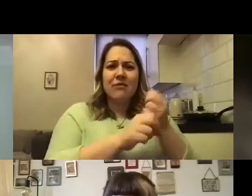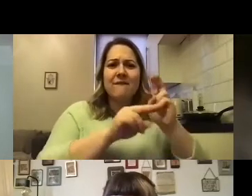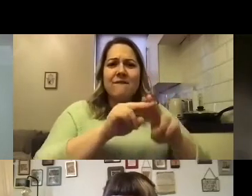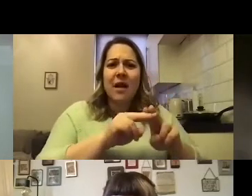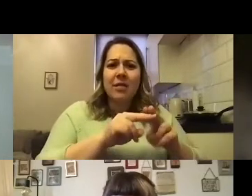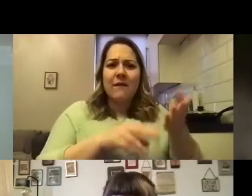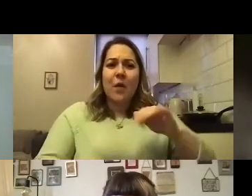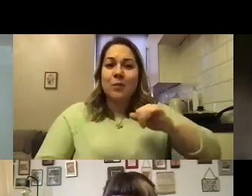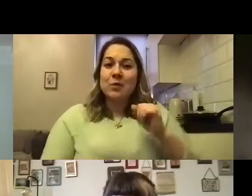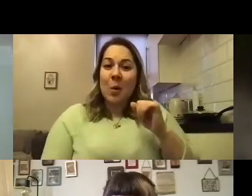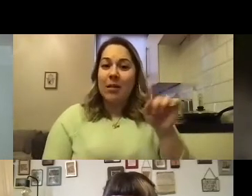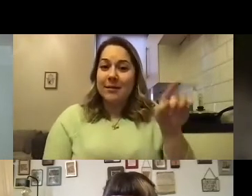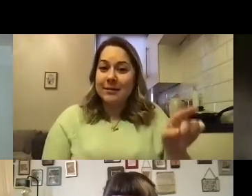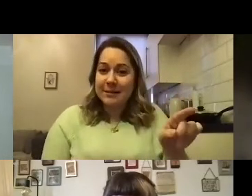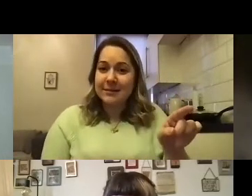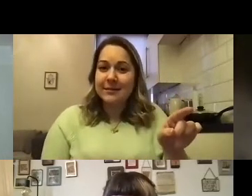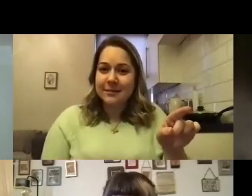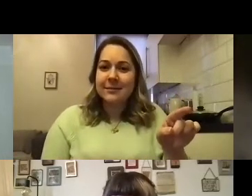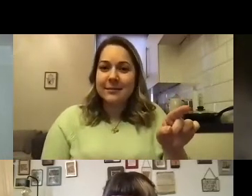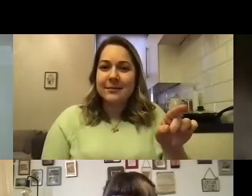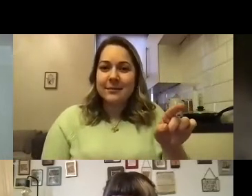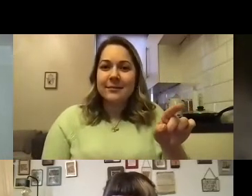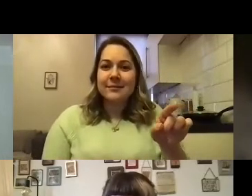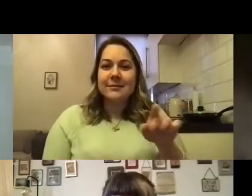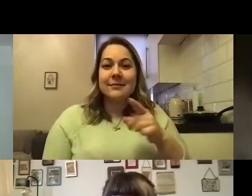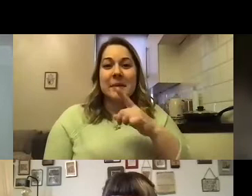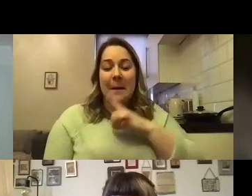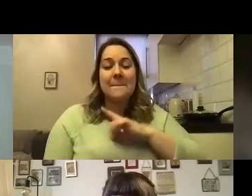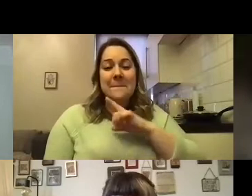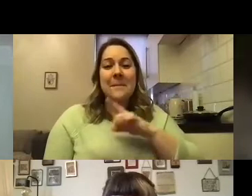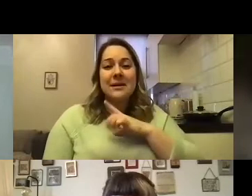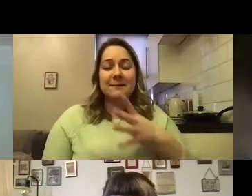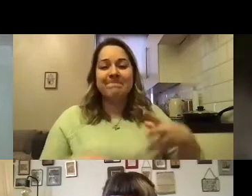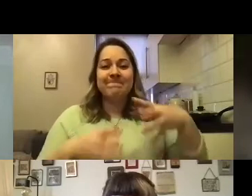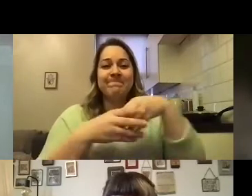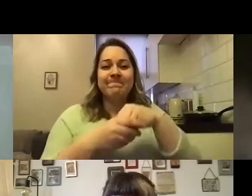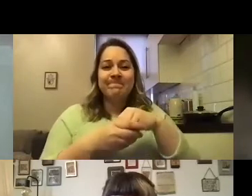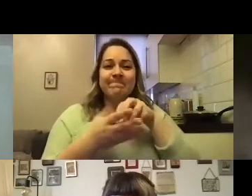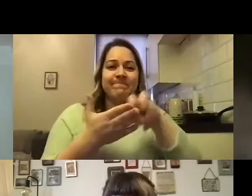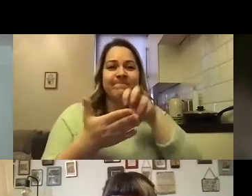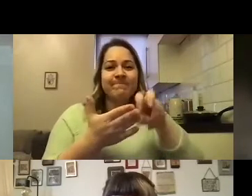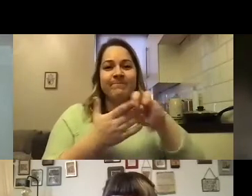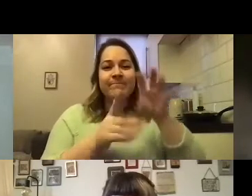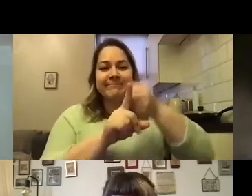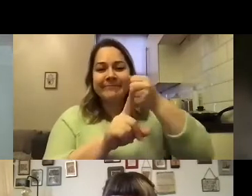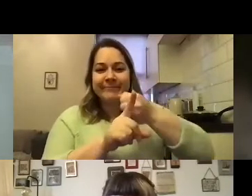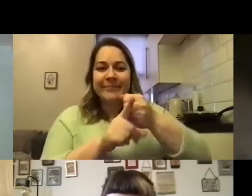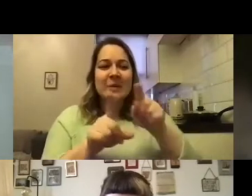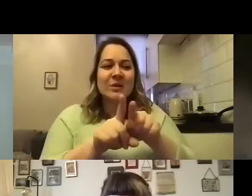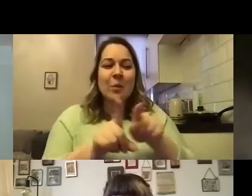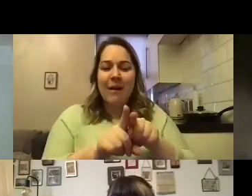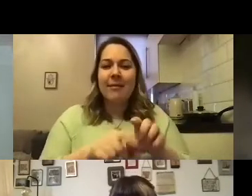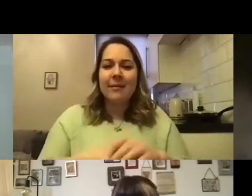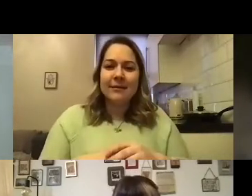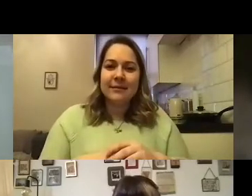enough. Superb. I was at the poll tax riot as well. I managed to walk through it when the